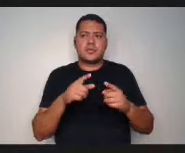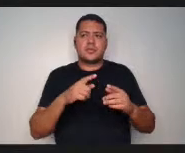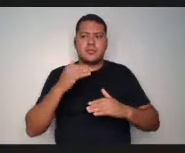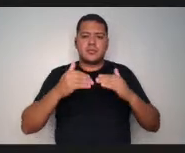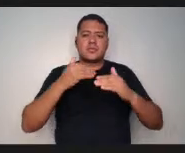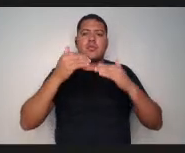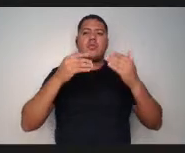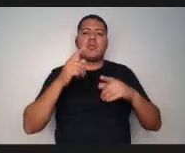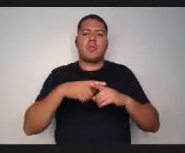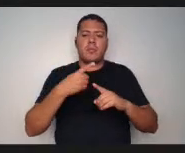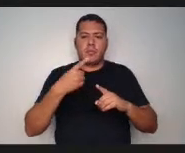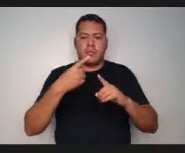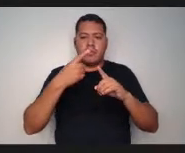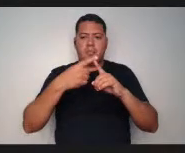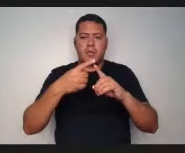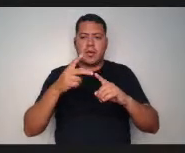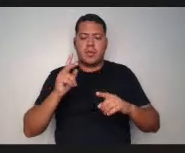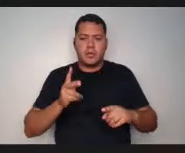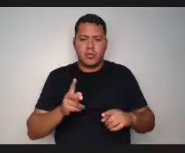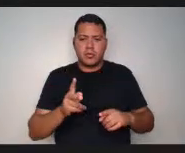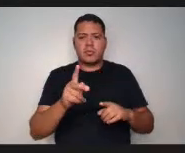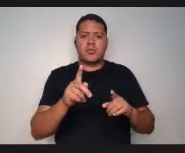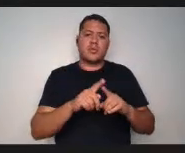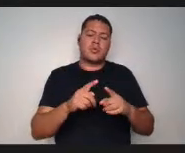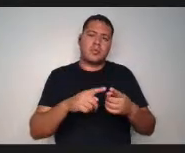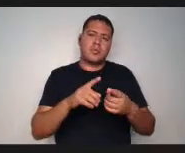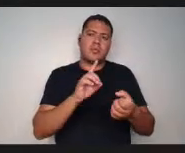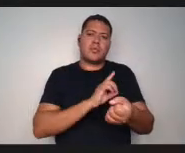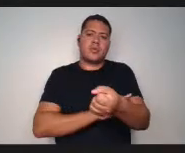These are patterned by socioeconomic status.